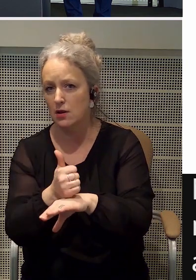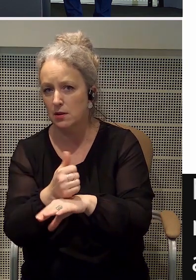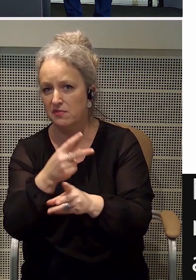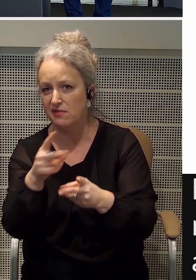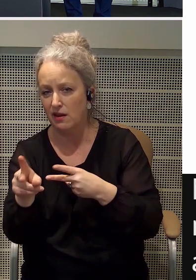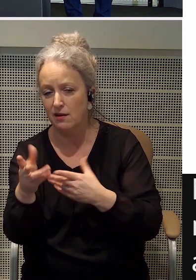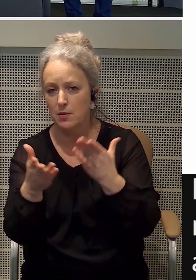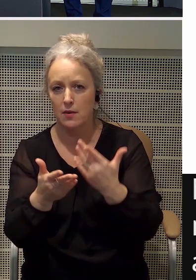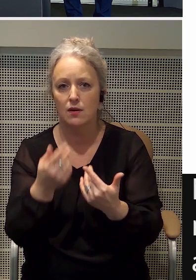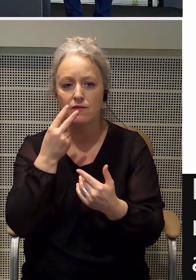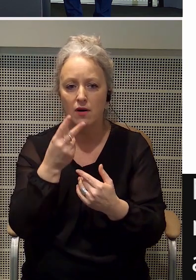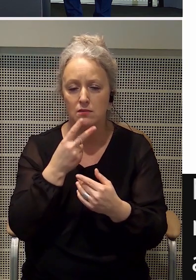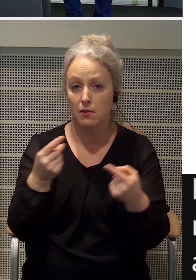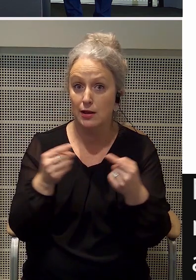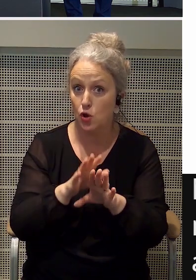who negotiate.